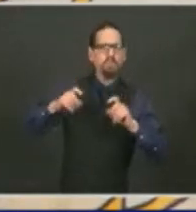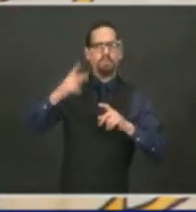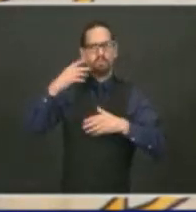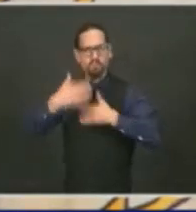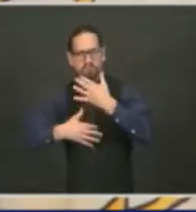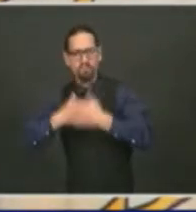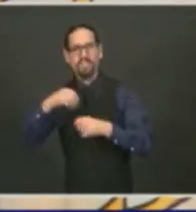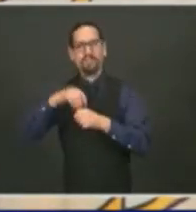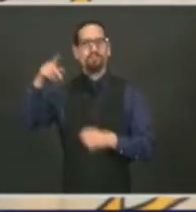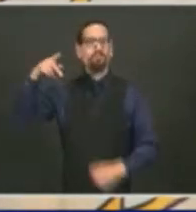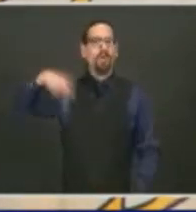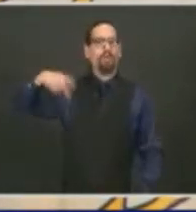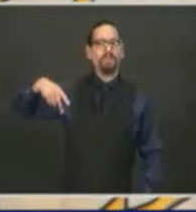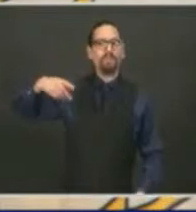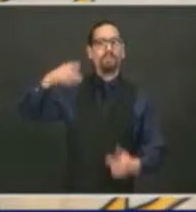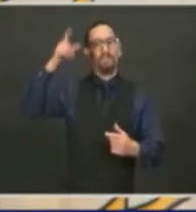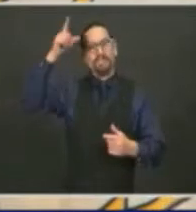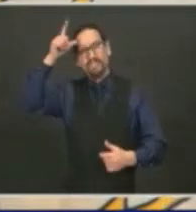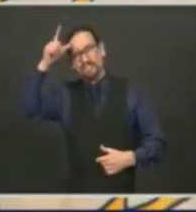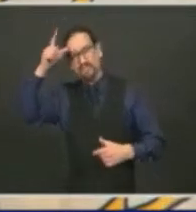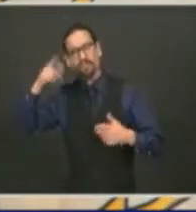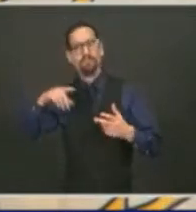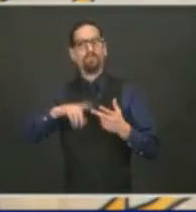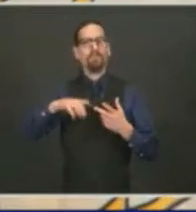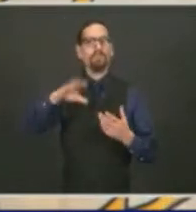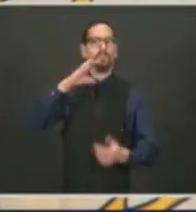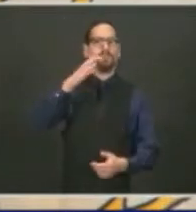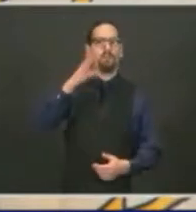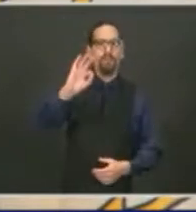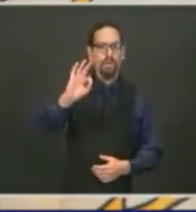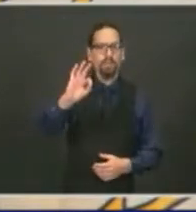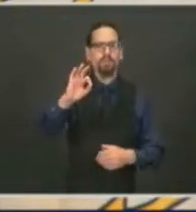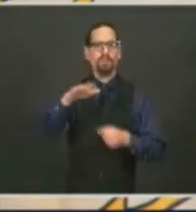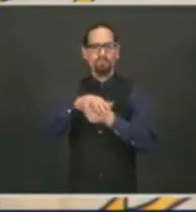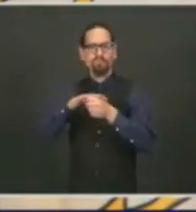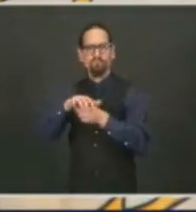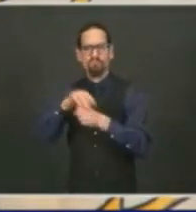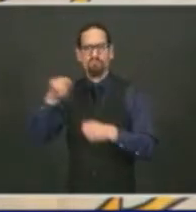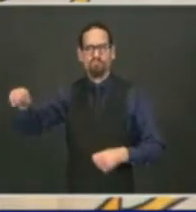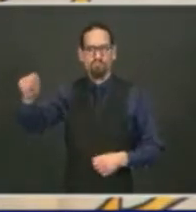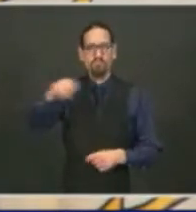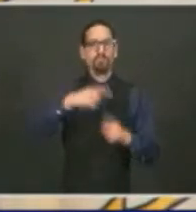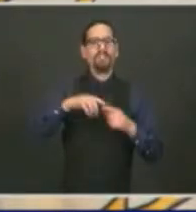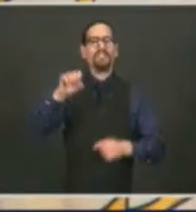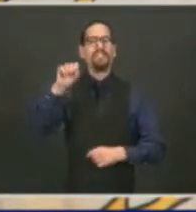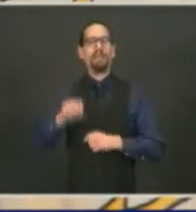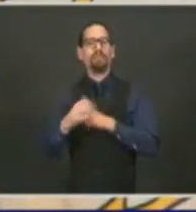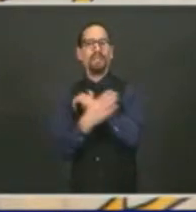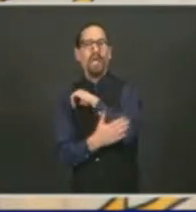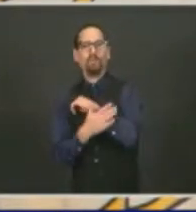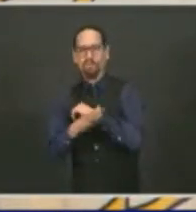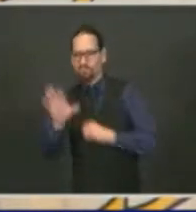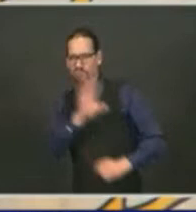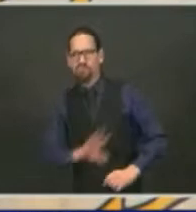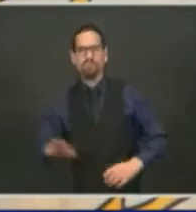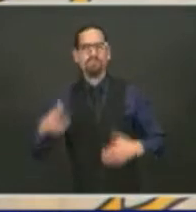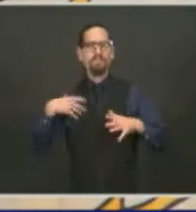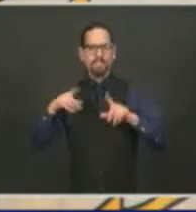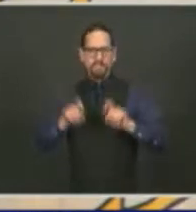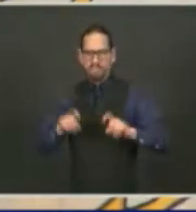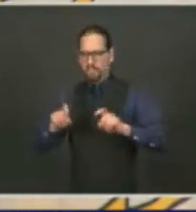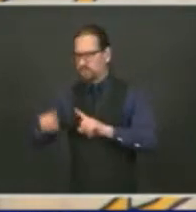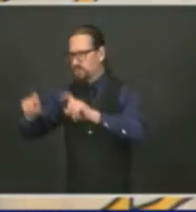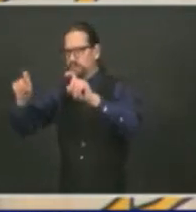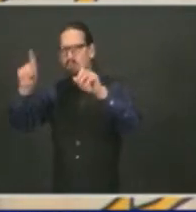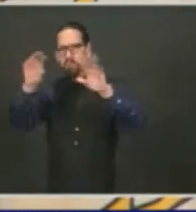Central Falls, and South County around testing entire schools. And